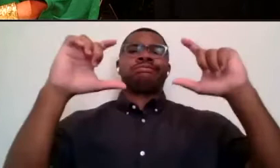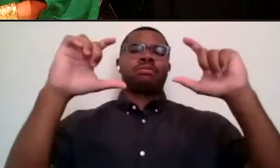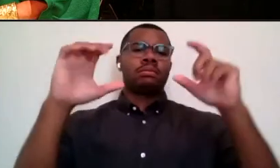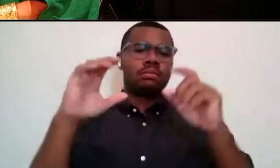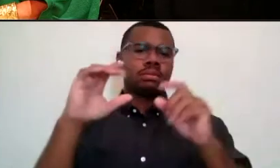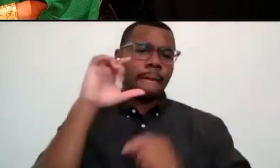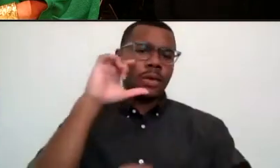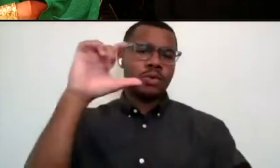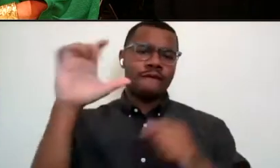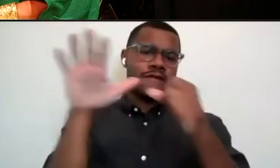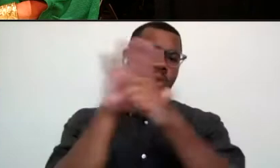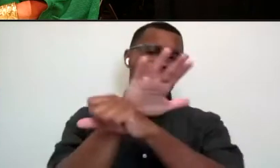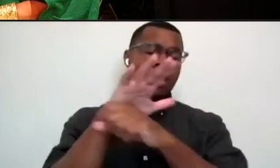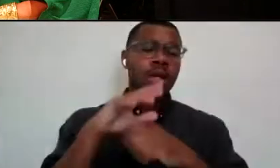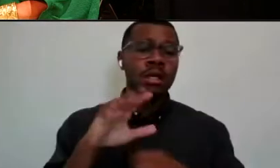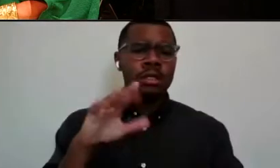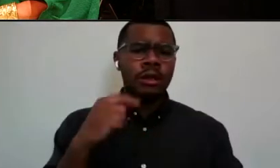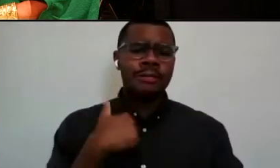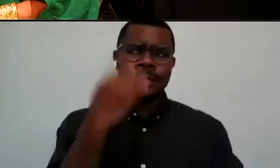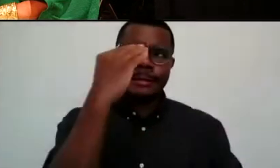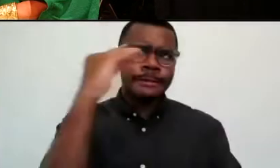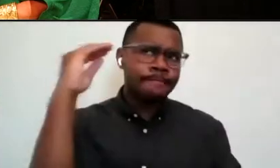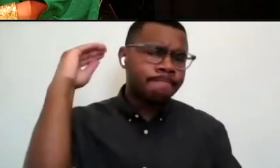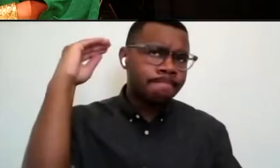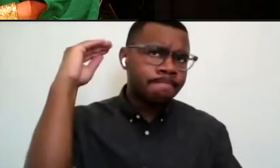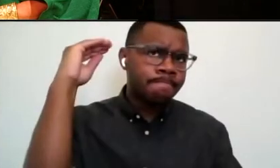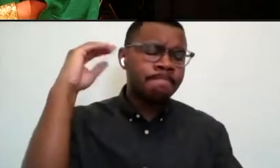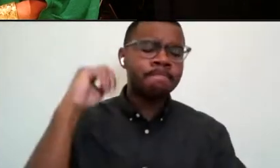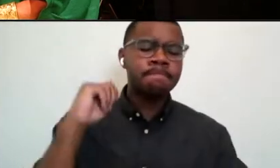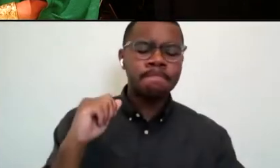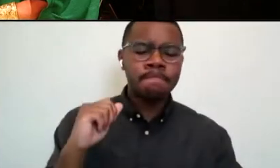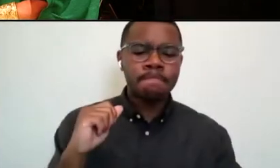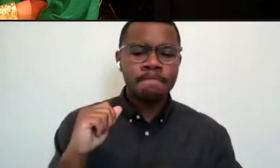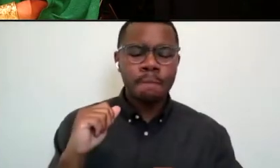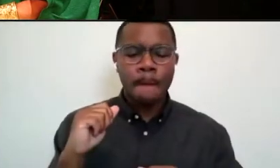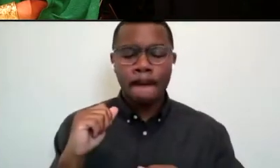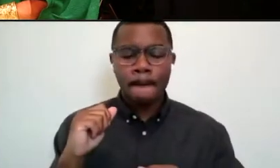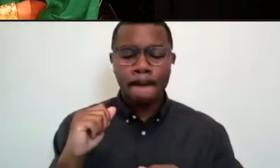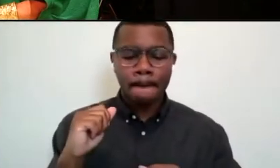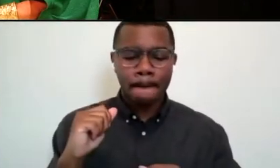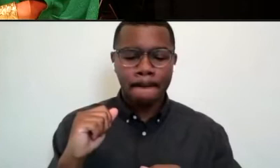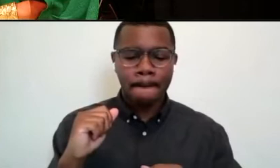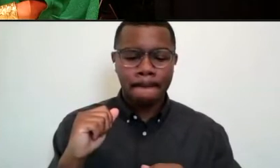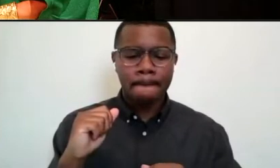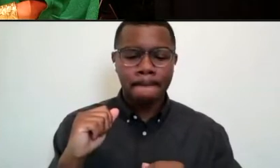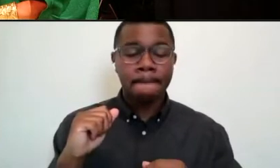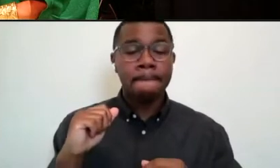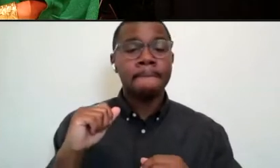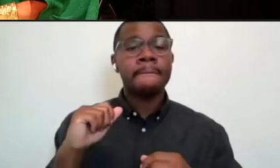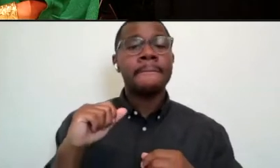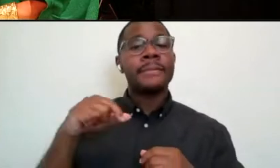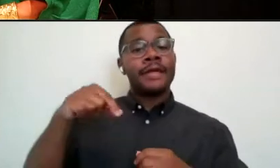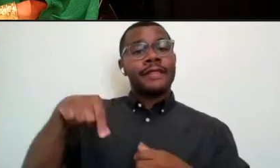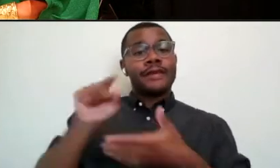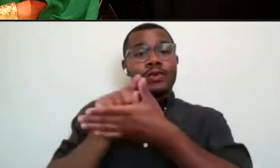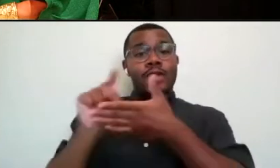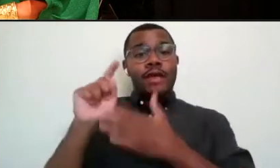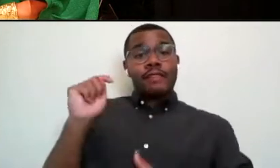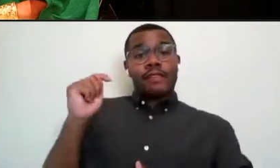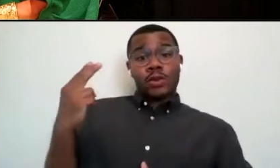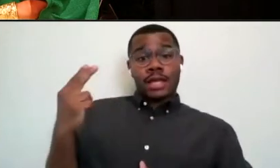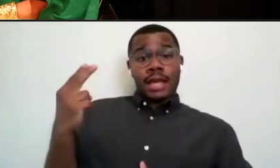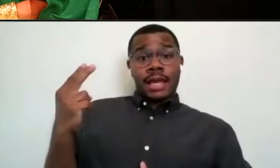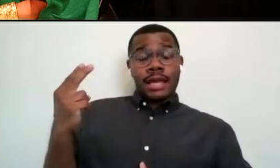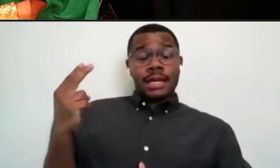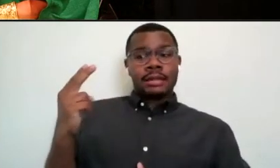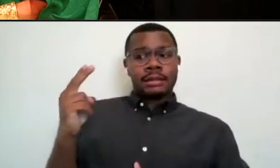myself as a sort of accountability moment to maybe say that by this Thursday, I'm going to come up with an action for myself. And maybe